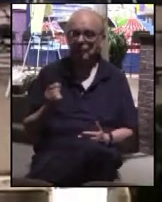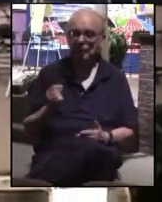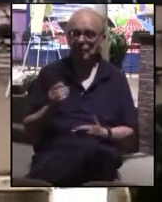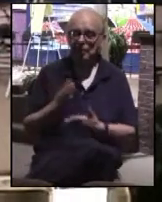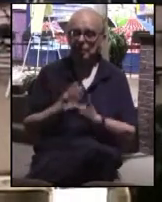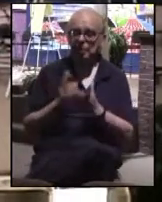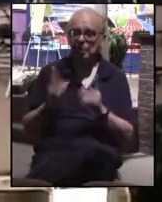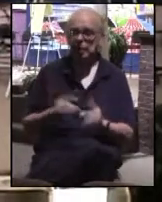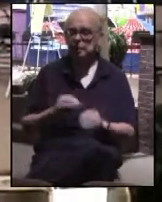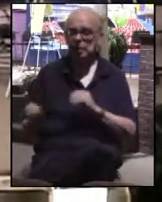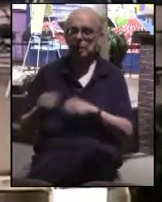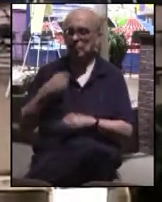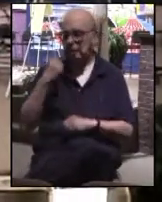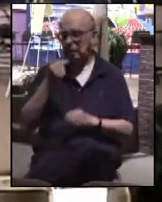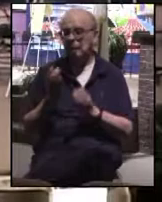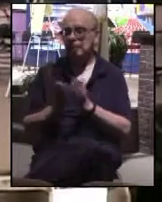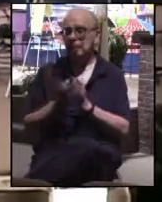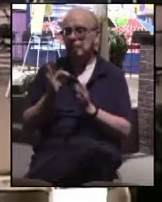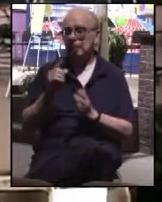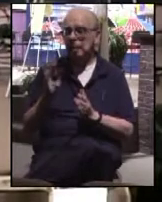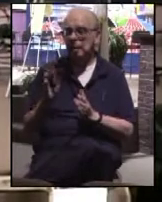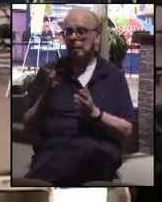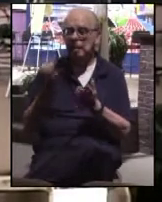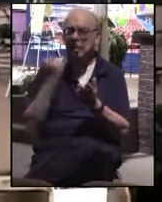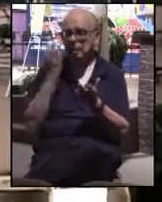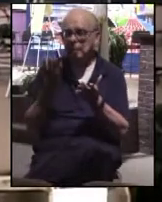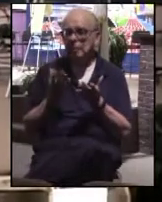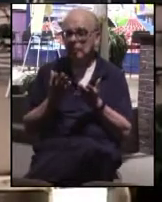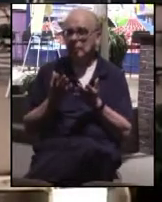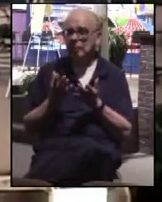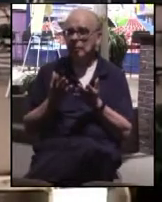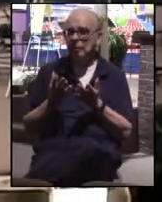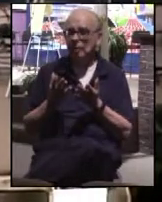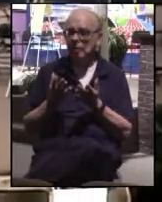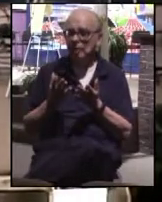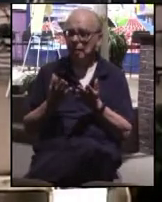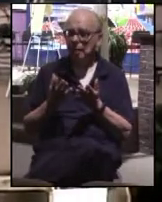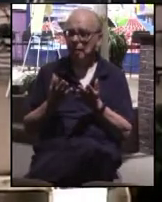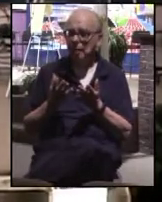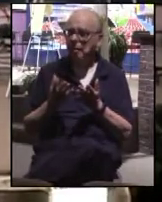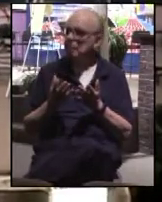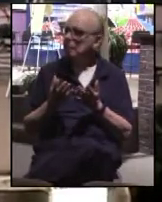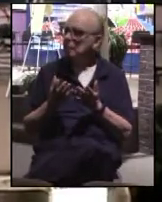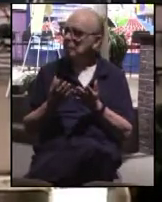facebook if i will if if i want what was it